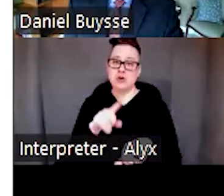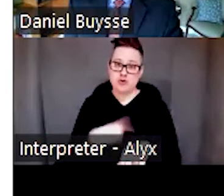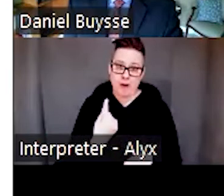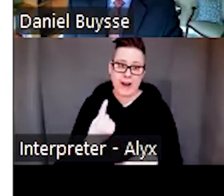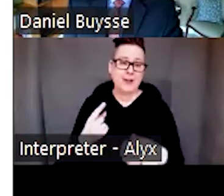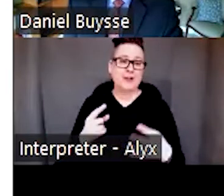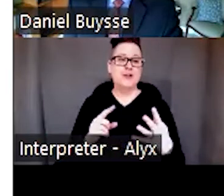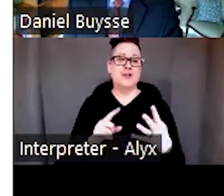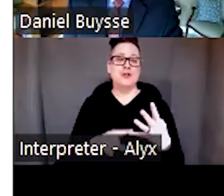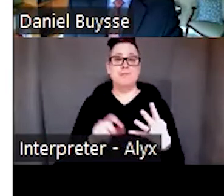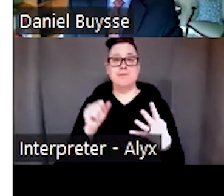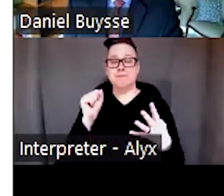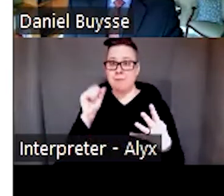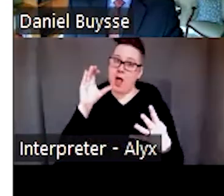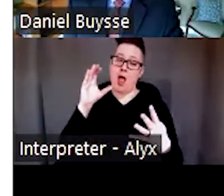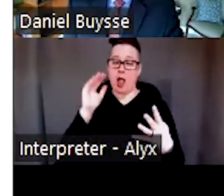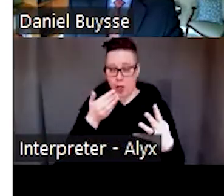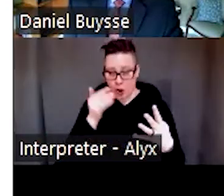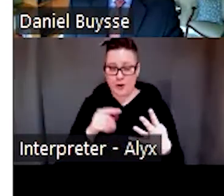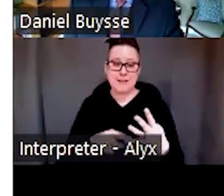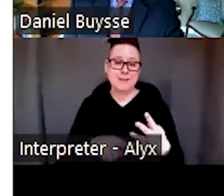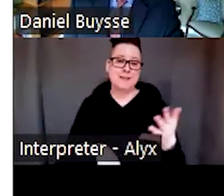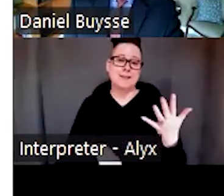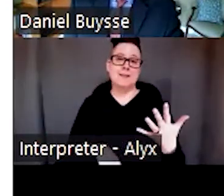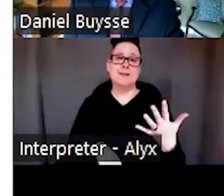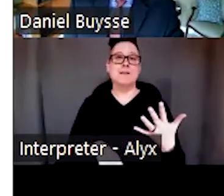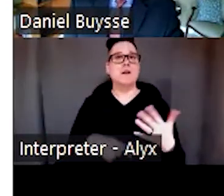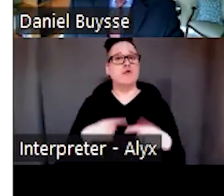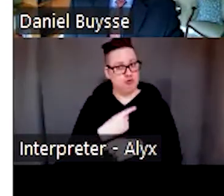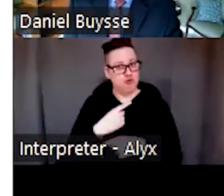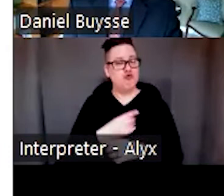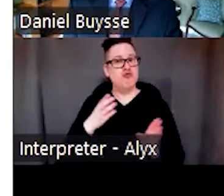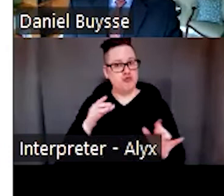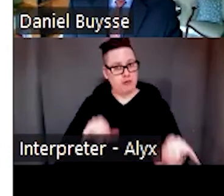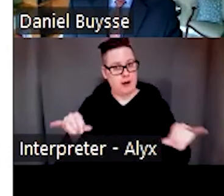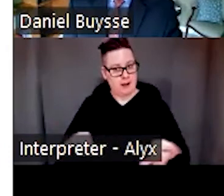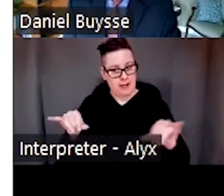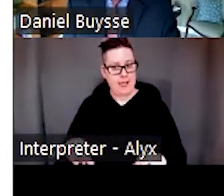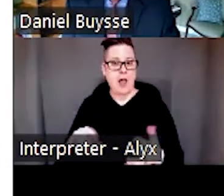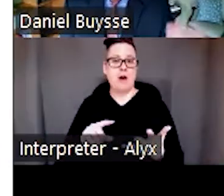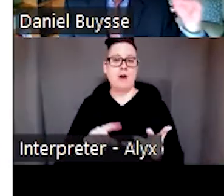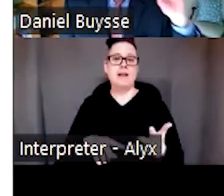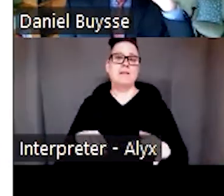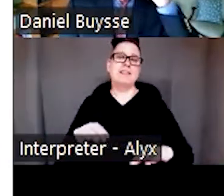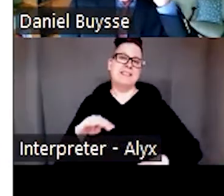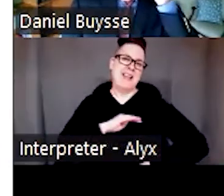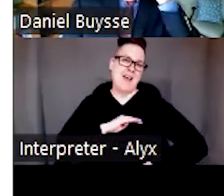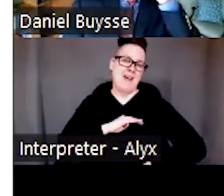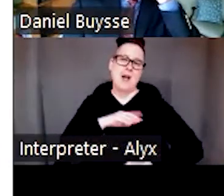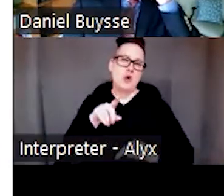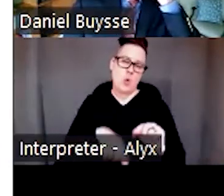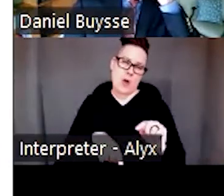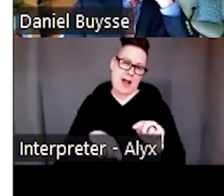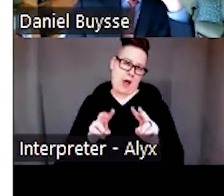duration, alertness or sleepiness, regularity, and again, satisfaction is not something that you can assess